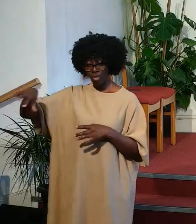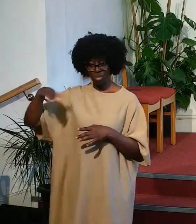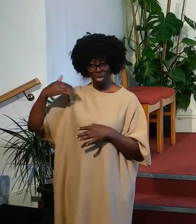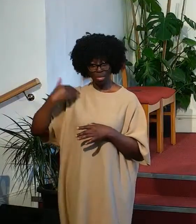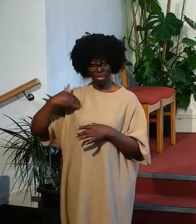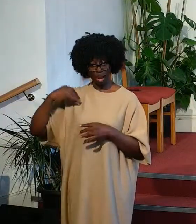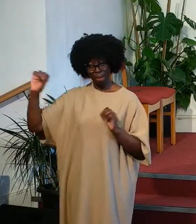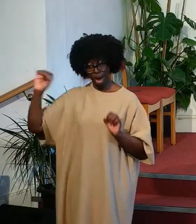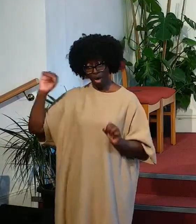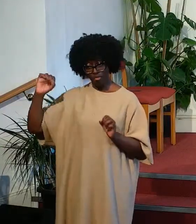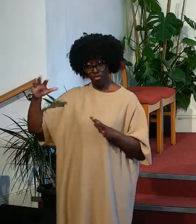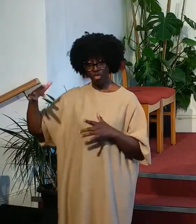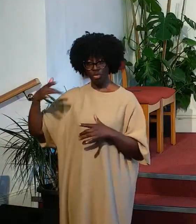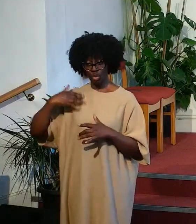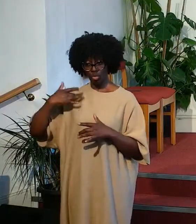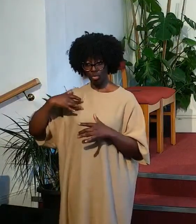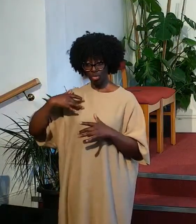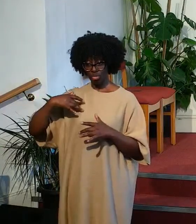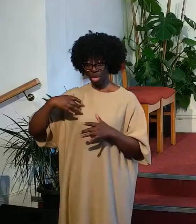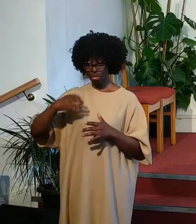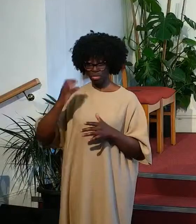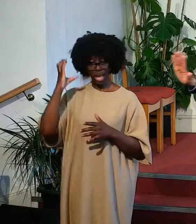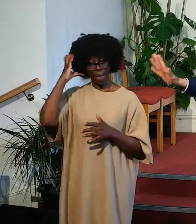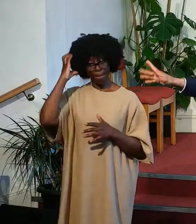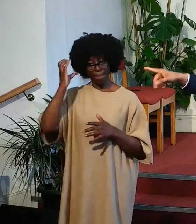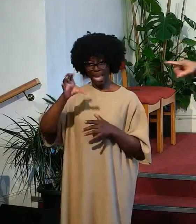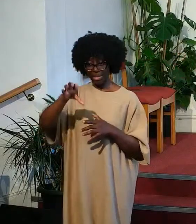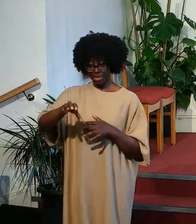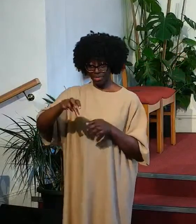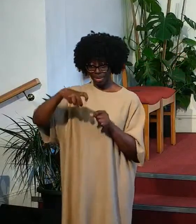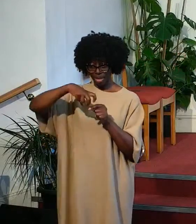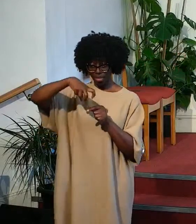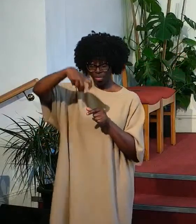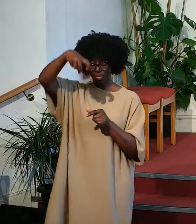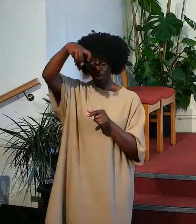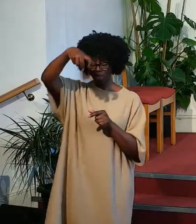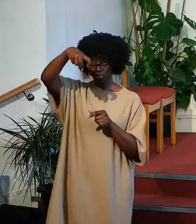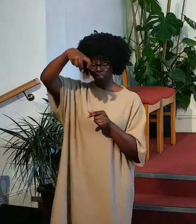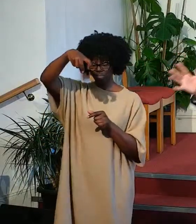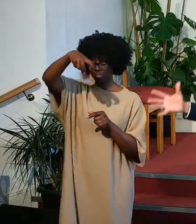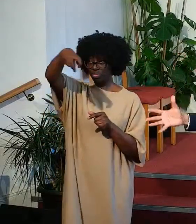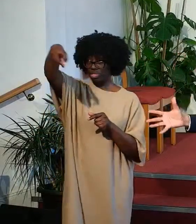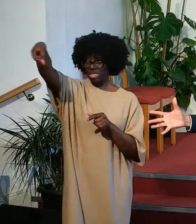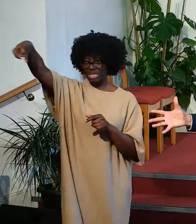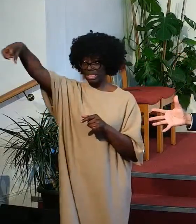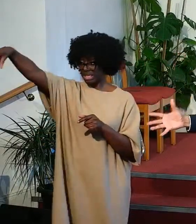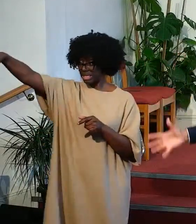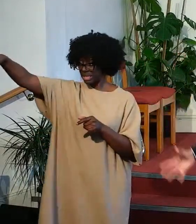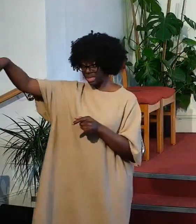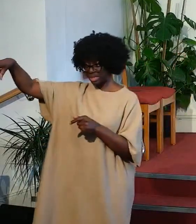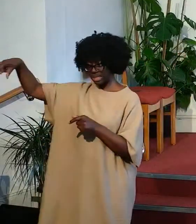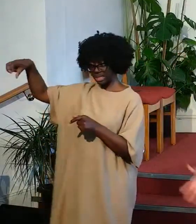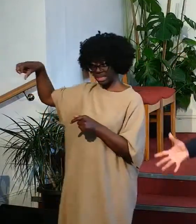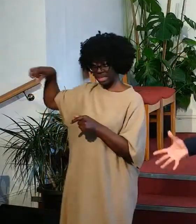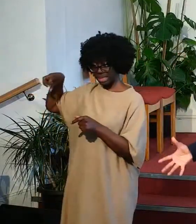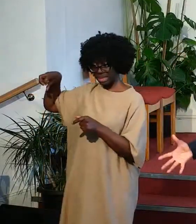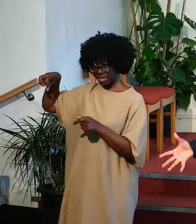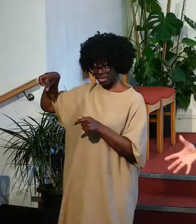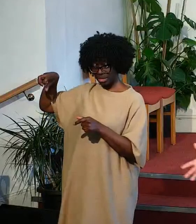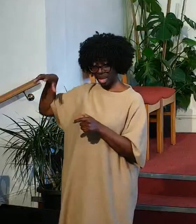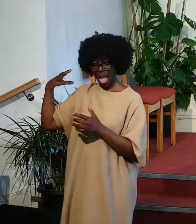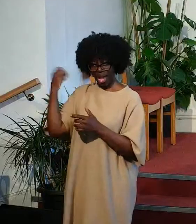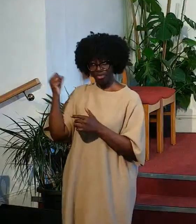It takes them straight from over their bed, wheel into their bathroom with a ceiling hoist and back in because they're quadriplegic. None of the limbs